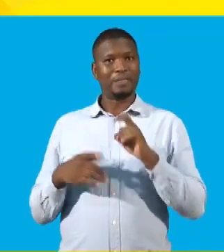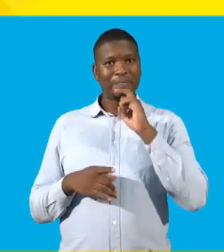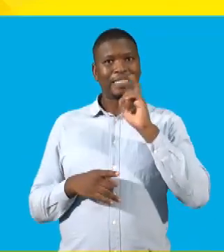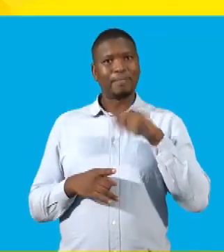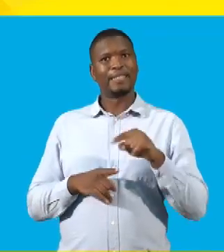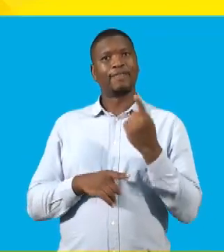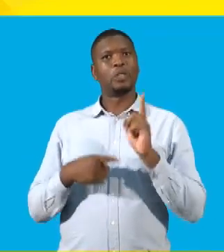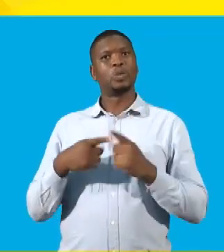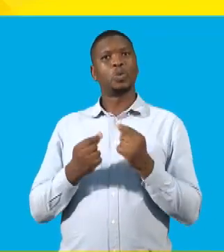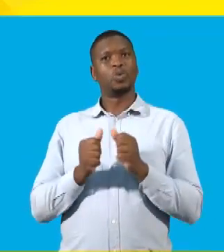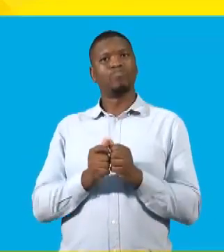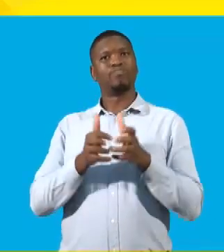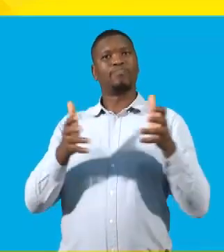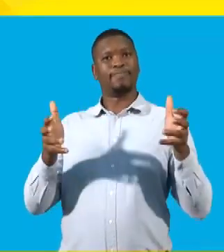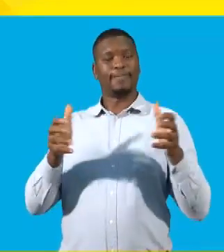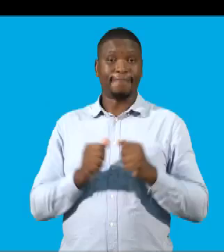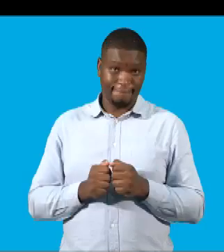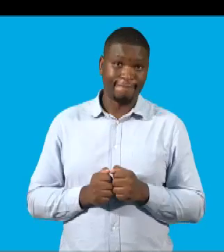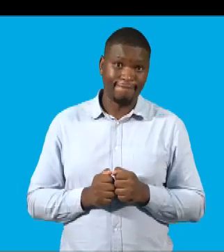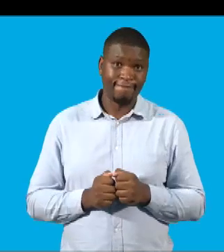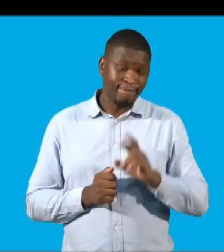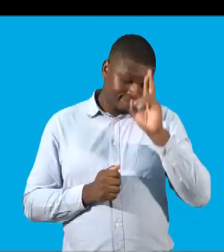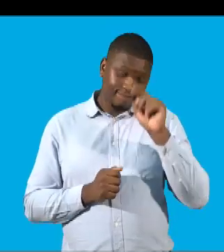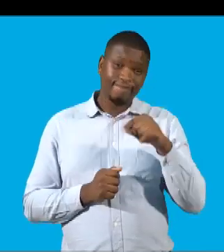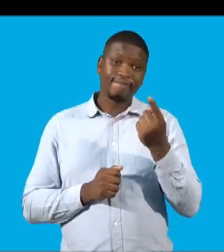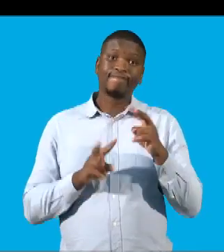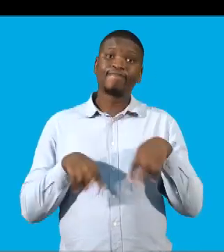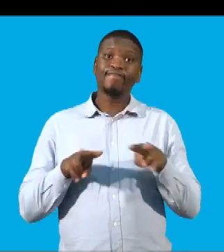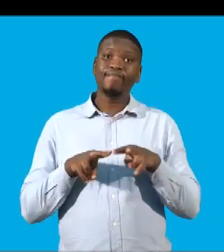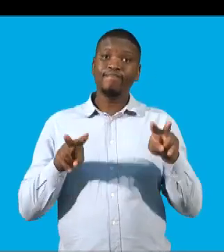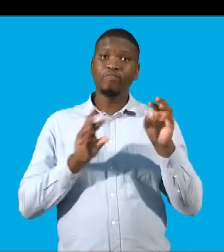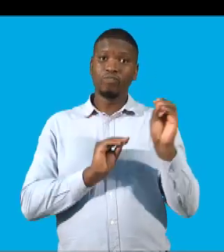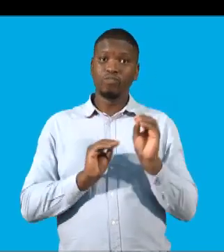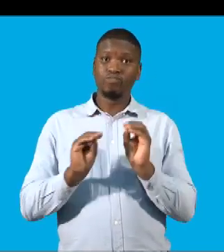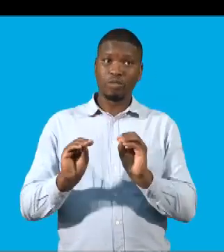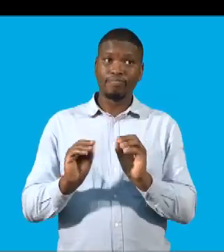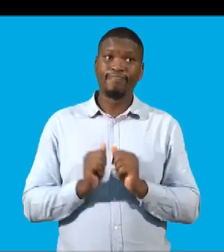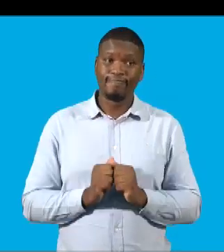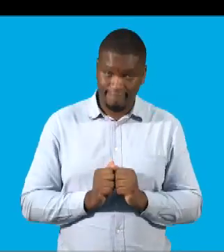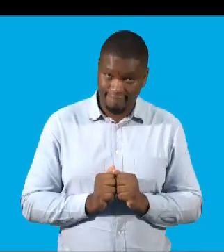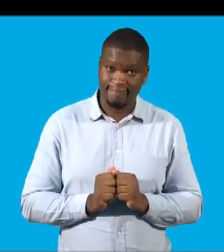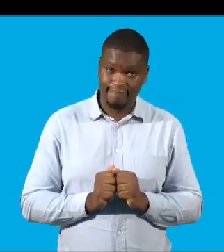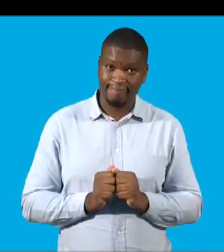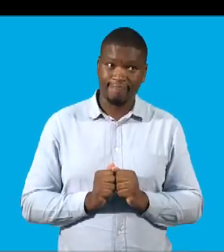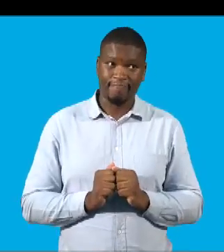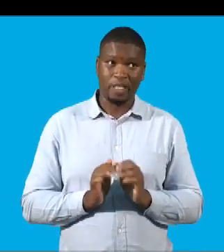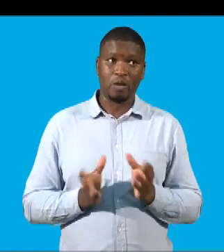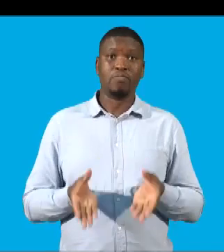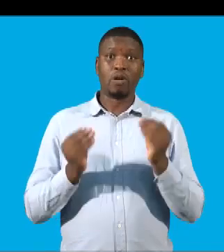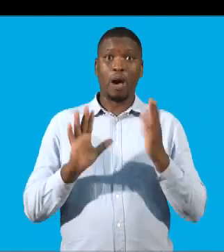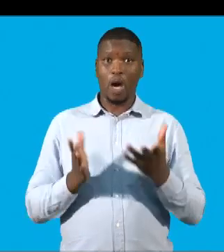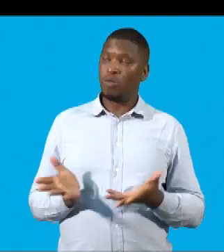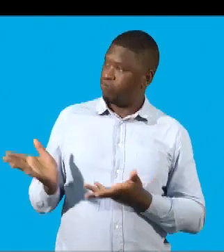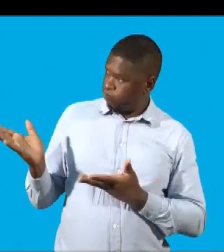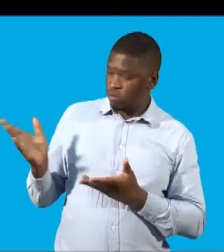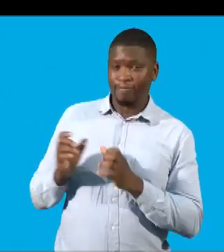expand our sigma. Let's substitute those values. Remember, the first value that we are going to substitute is going to be the 4. So for us to get that first term,